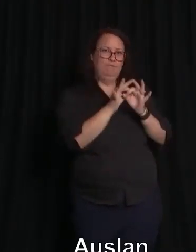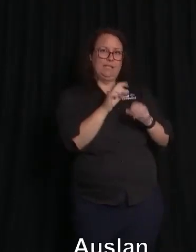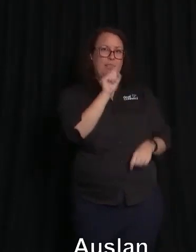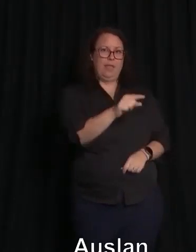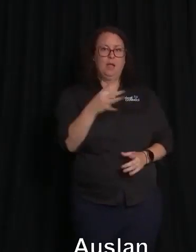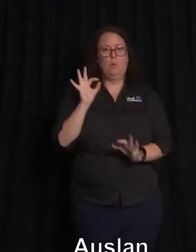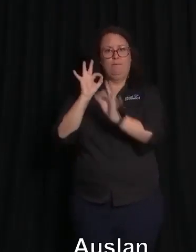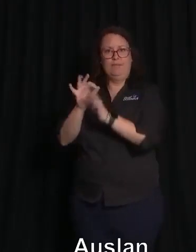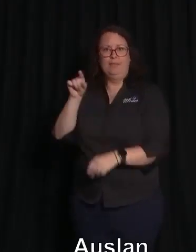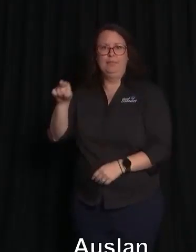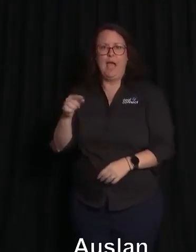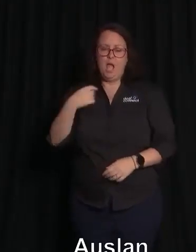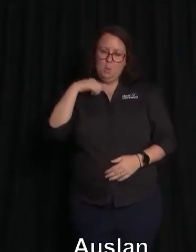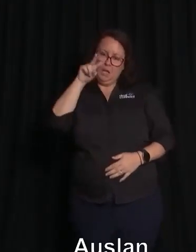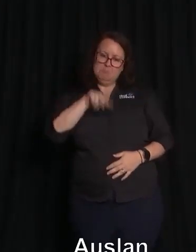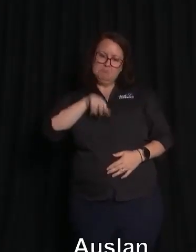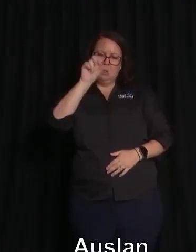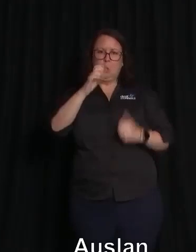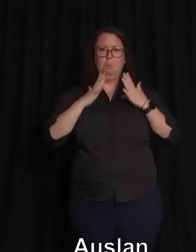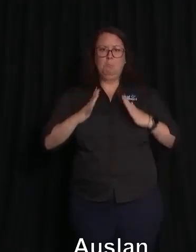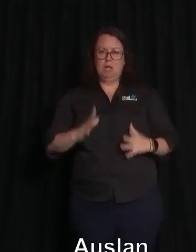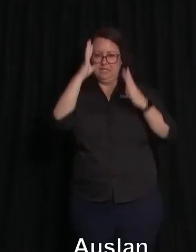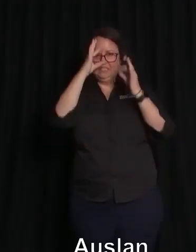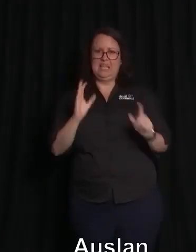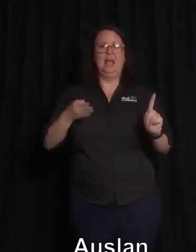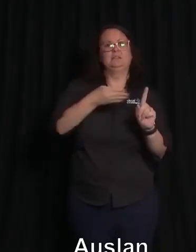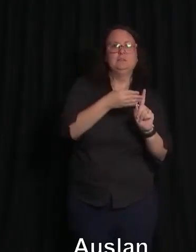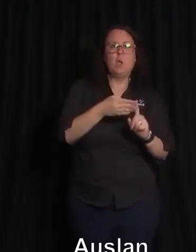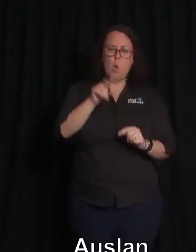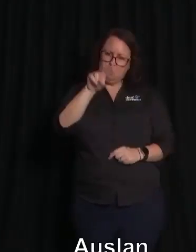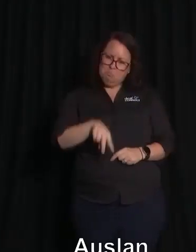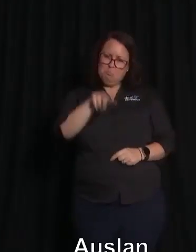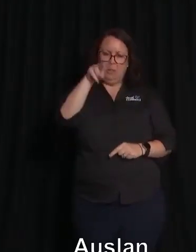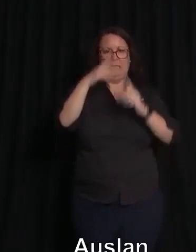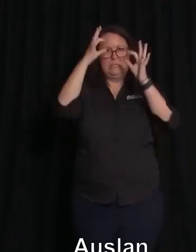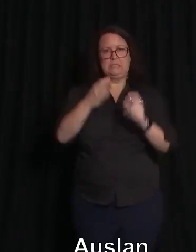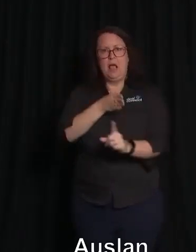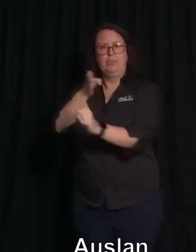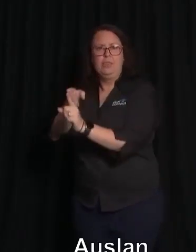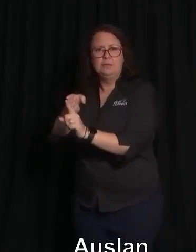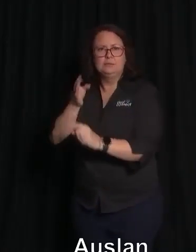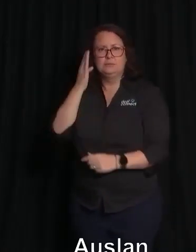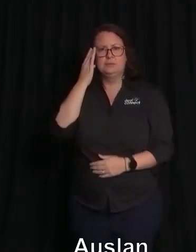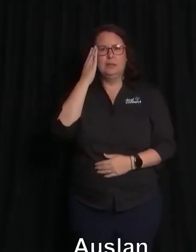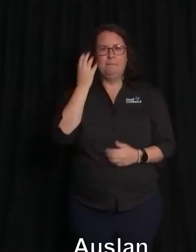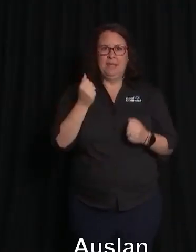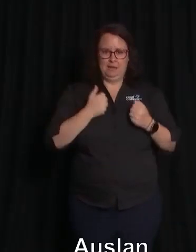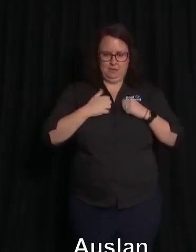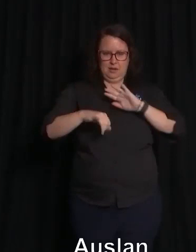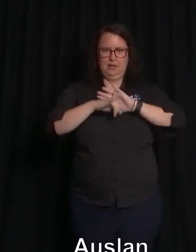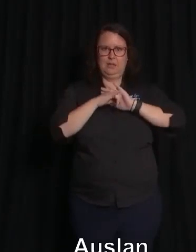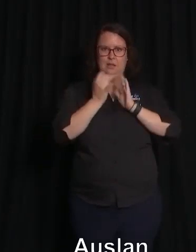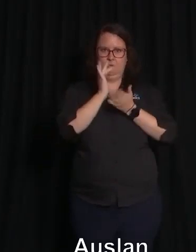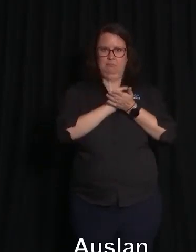we decide for you where you need to be. And because of this, it actually erases your entire identity